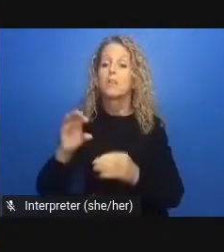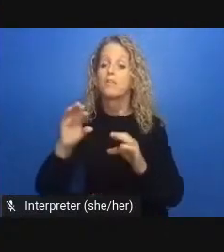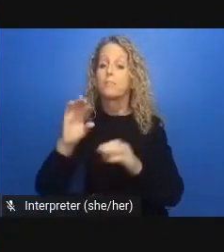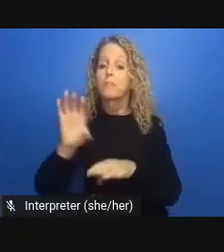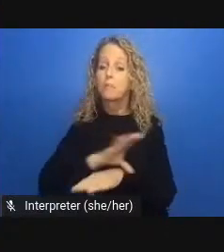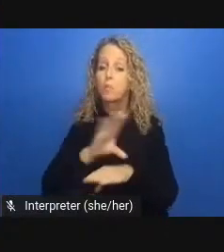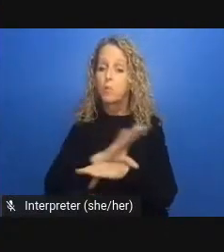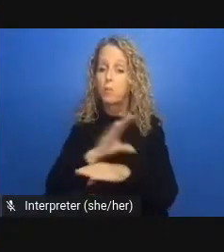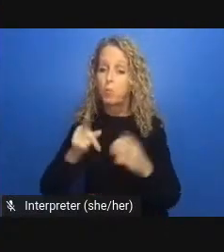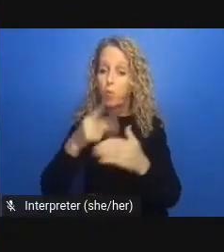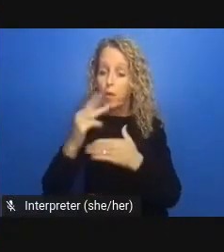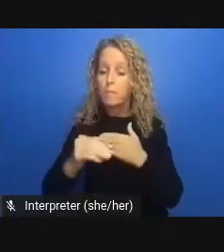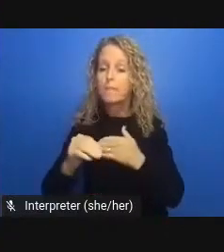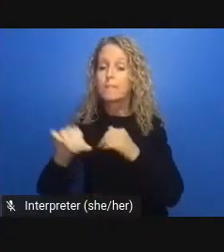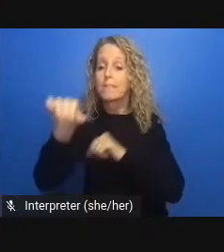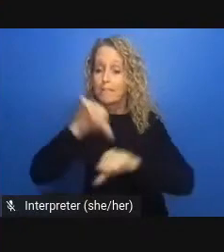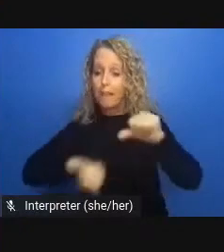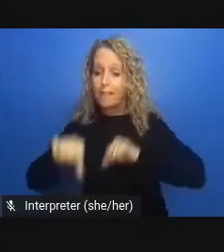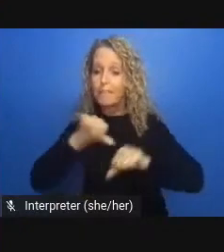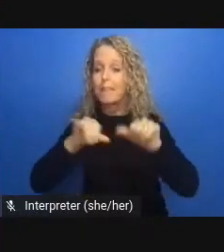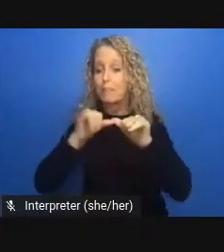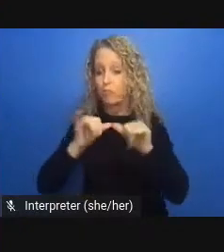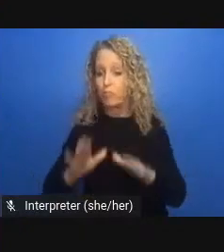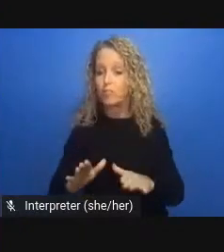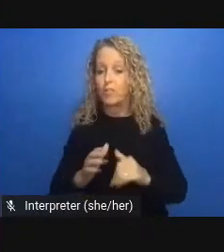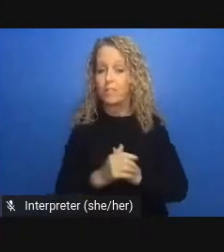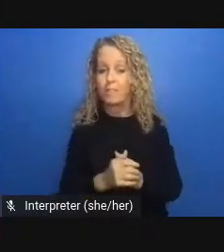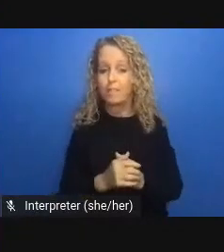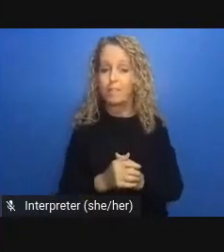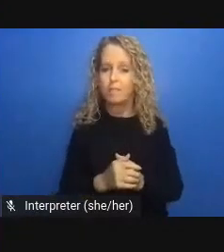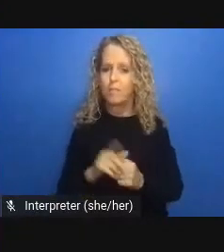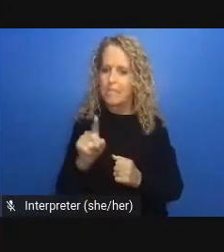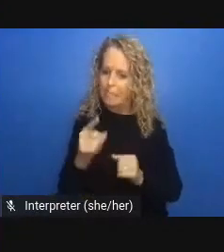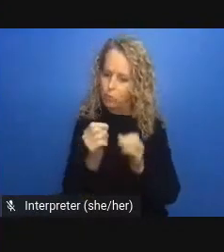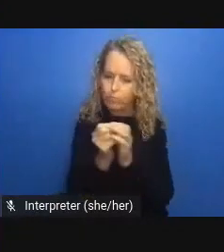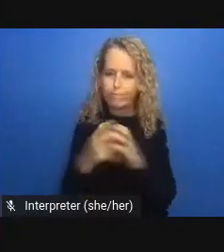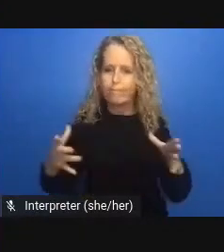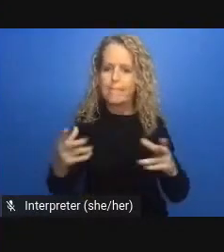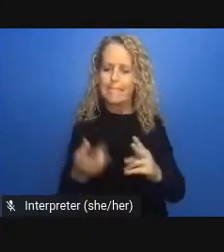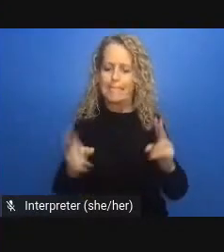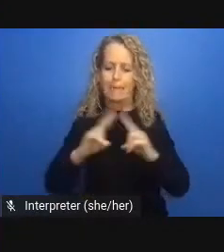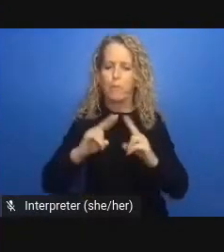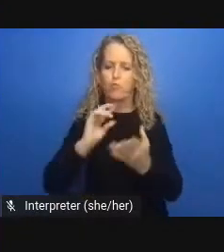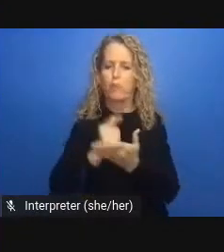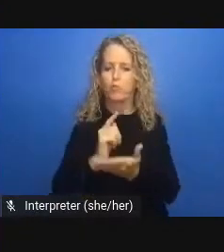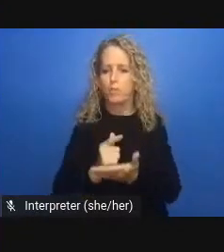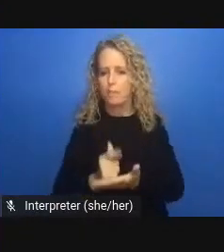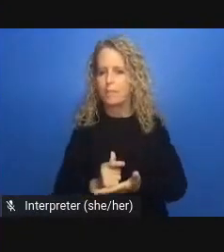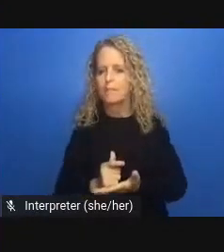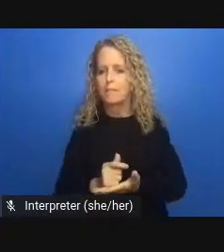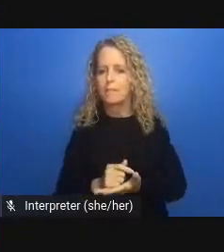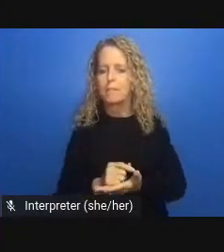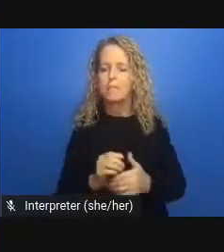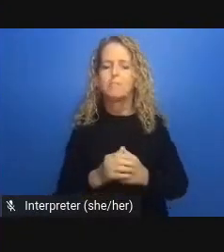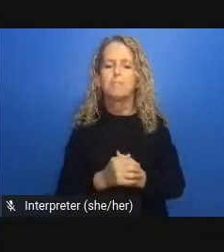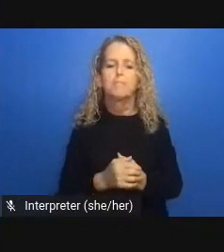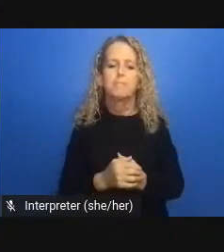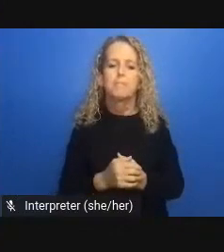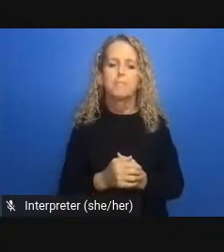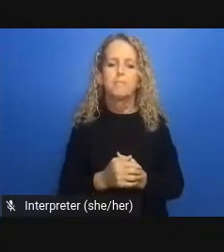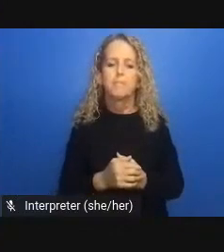and software engineering. You know, really with the goal of having this virtuous effect